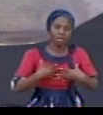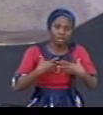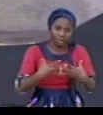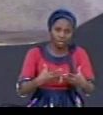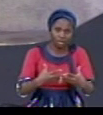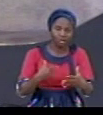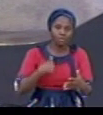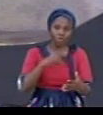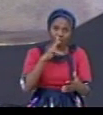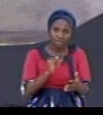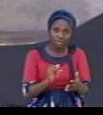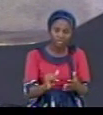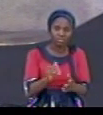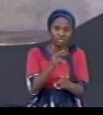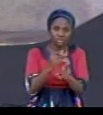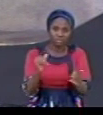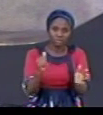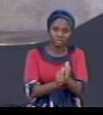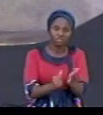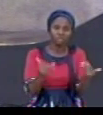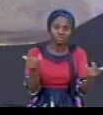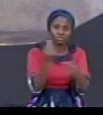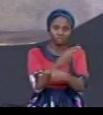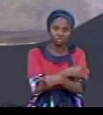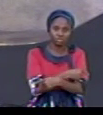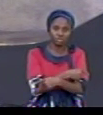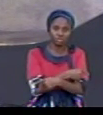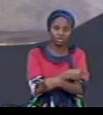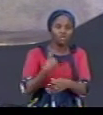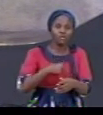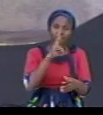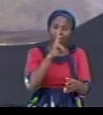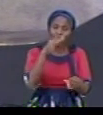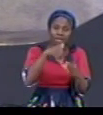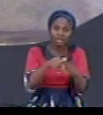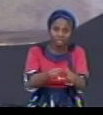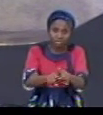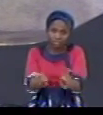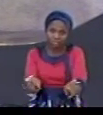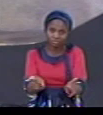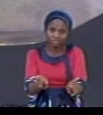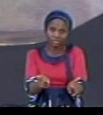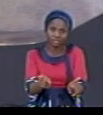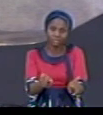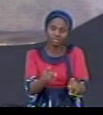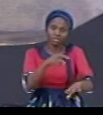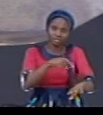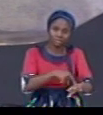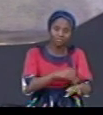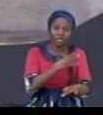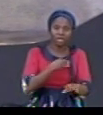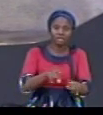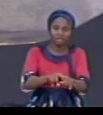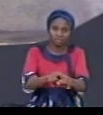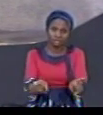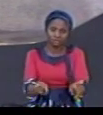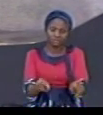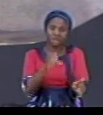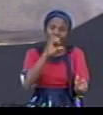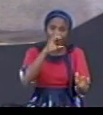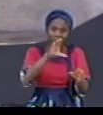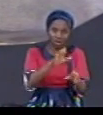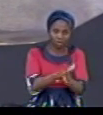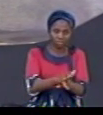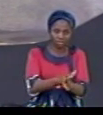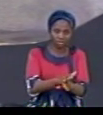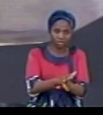in a different dispensation and we have a different covenant. You see, when